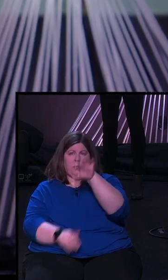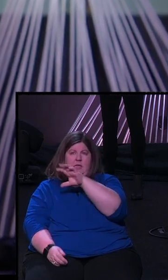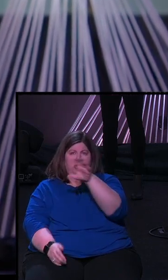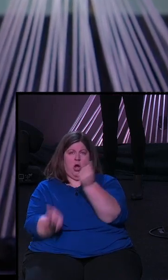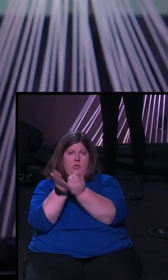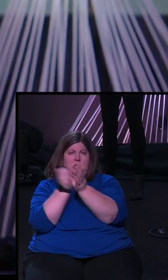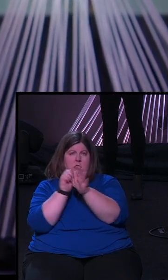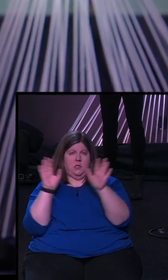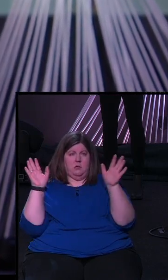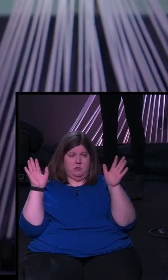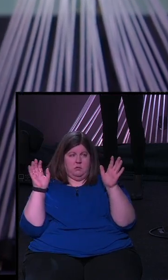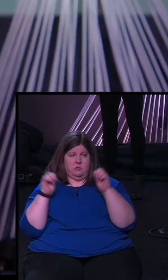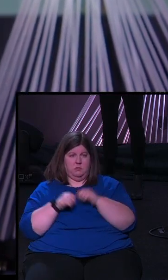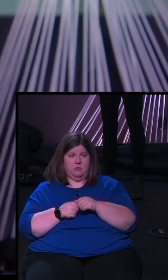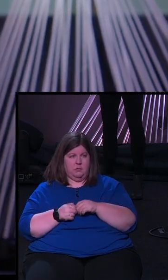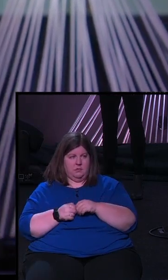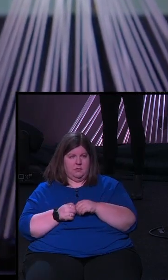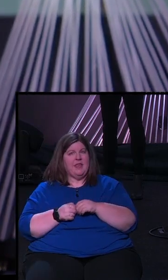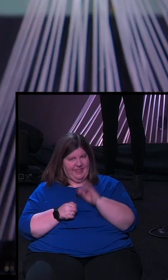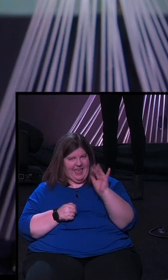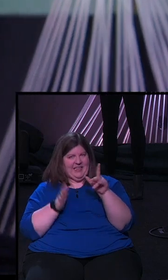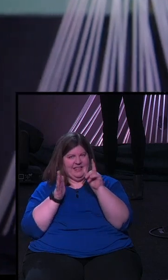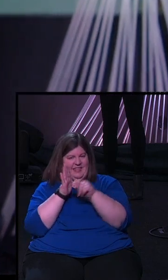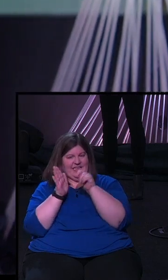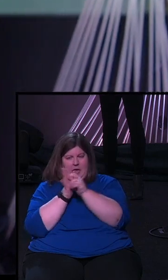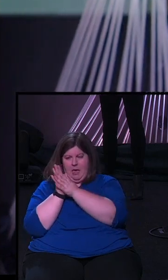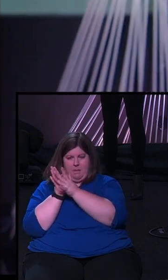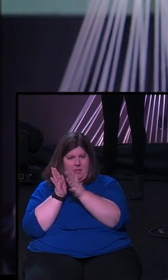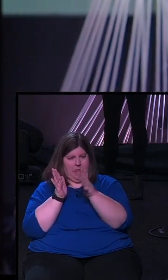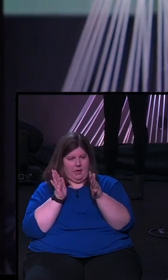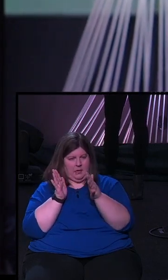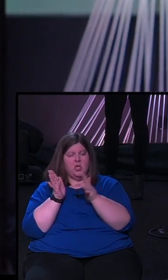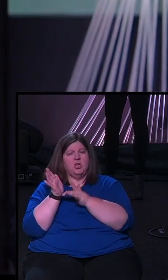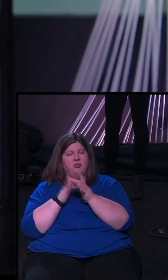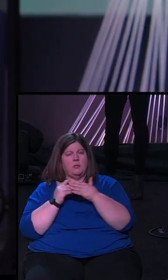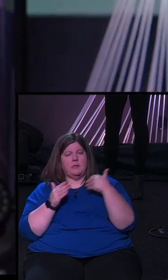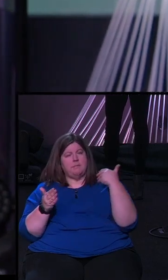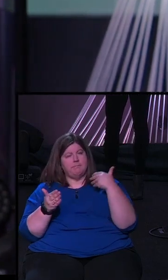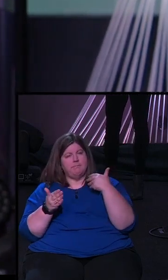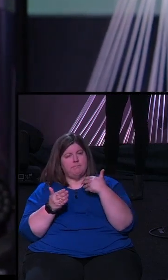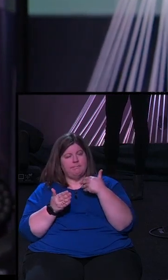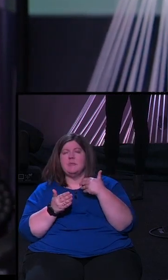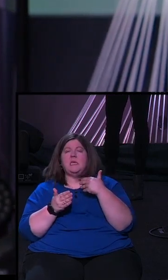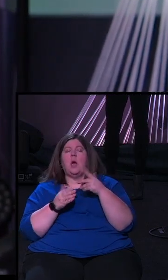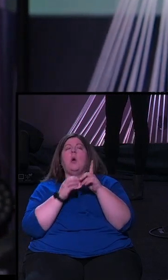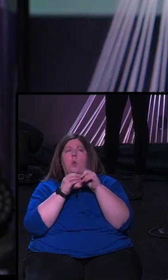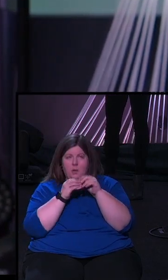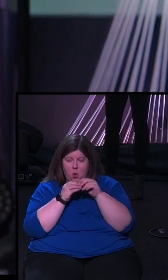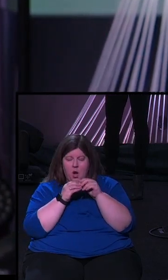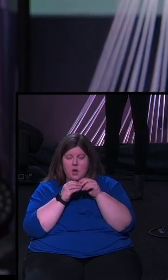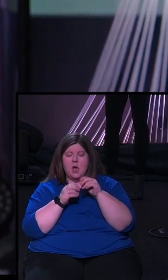ministry. It was as if Jesus went, I have one more stop. I want to make a